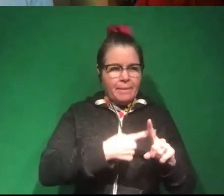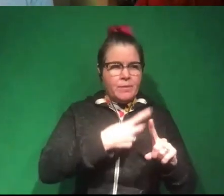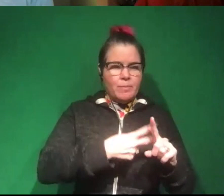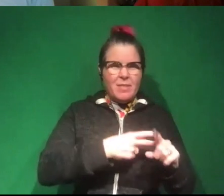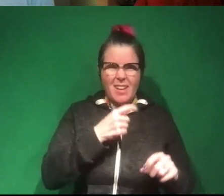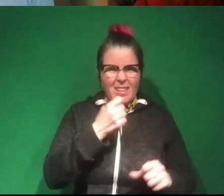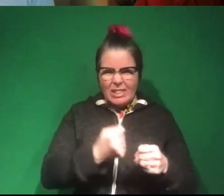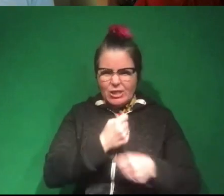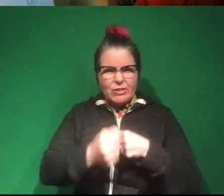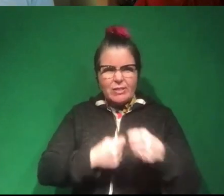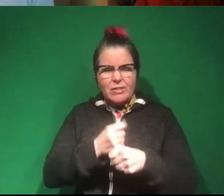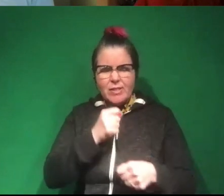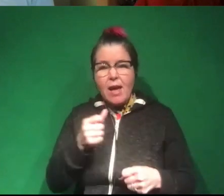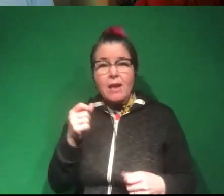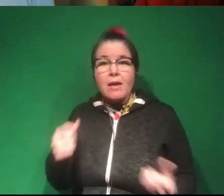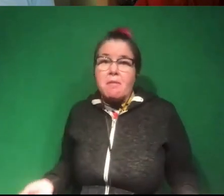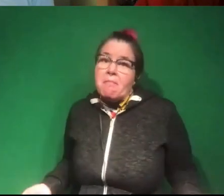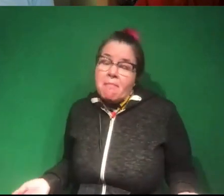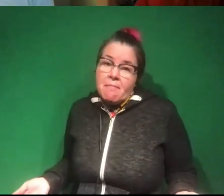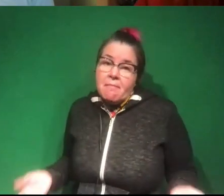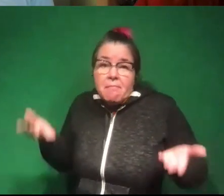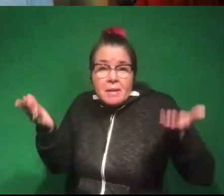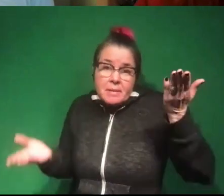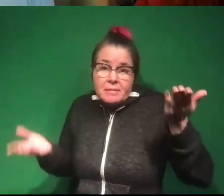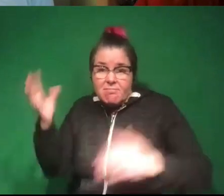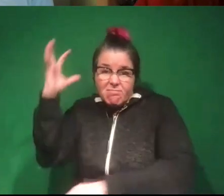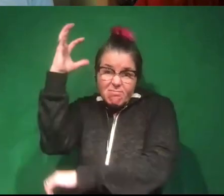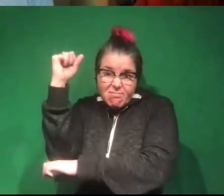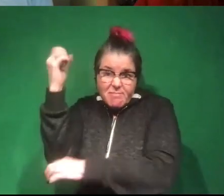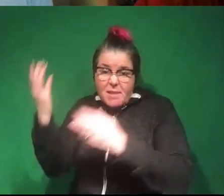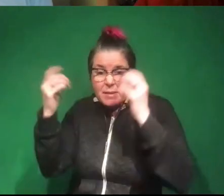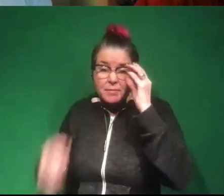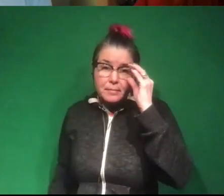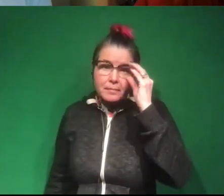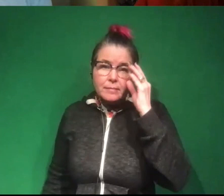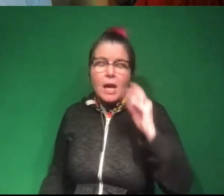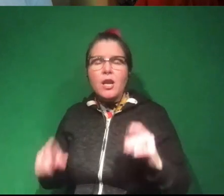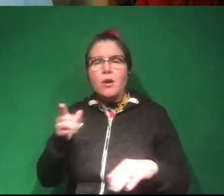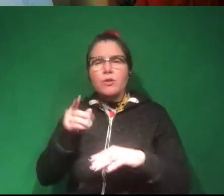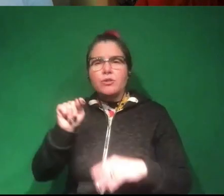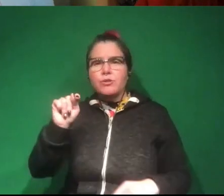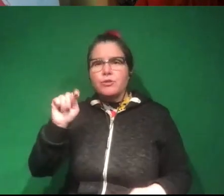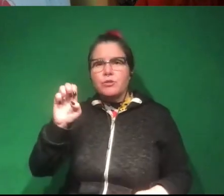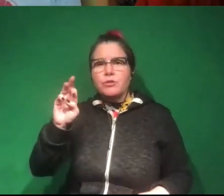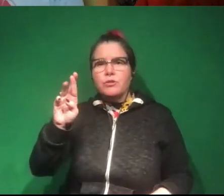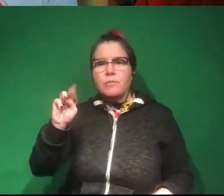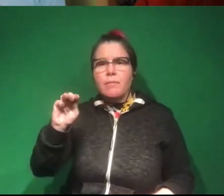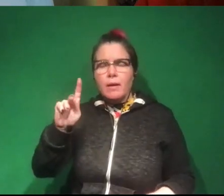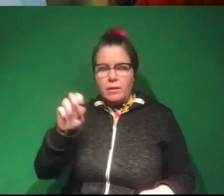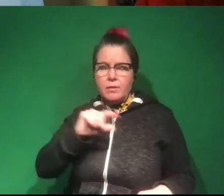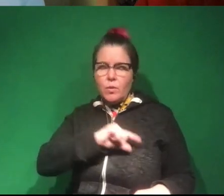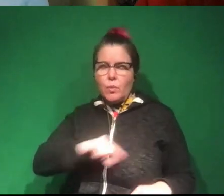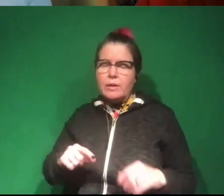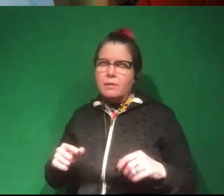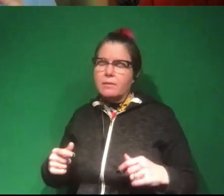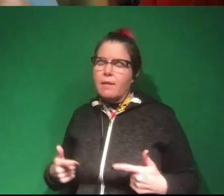scale. Yeah, it might be the longest. I know termite queens are longer lived. Termite queens can live like 50